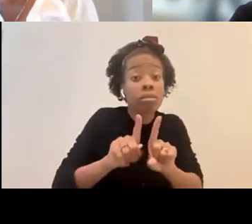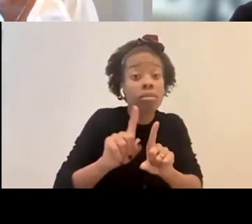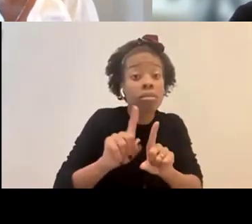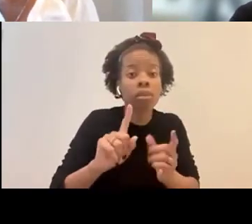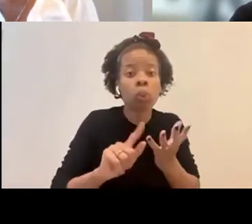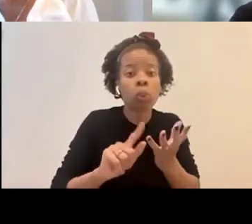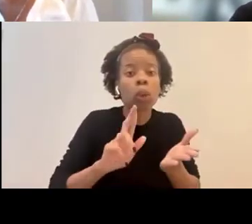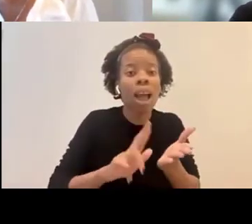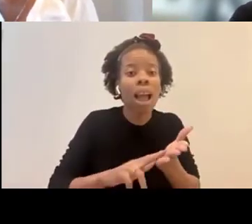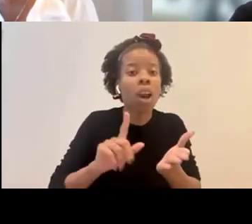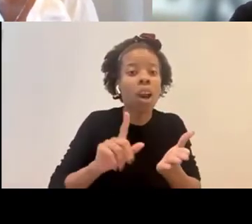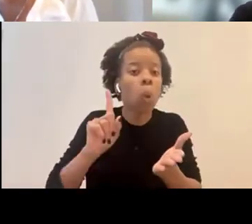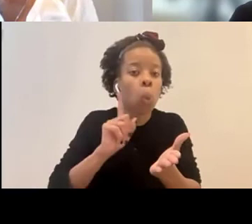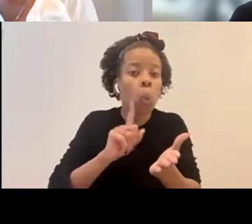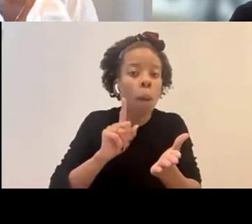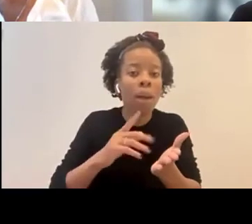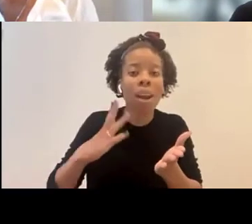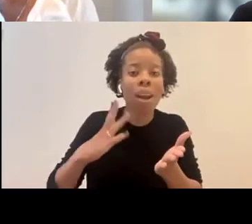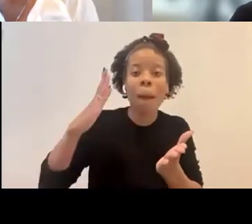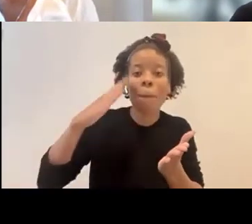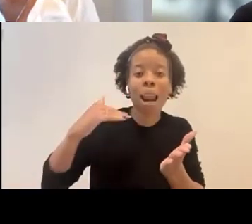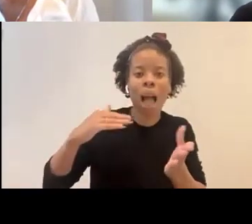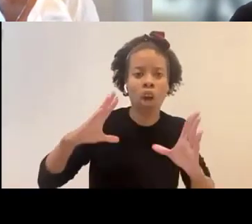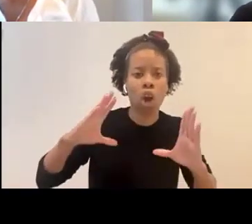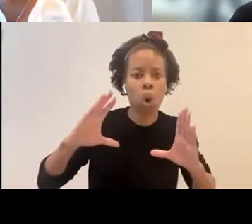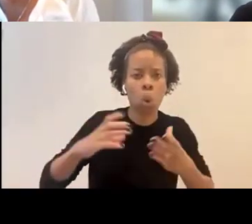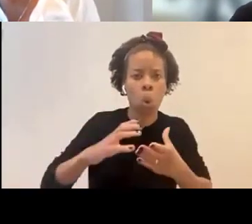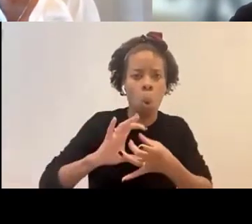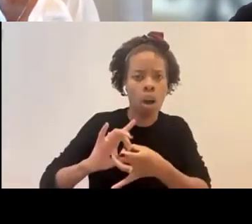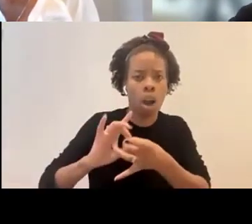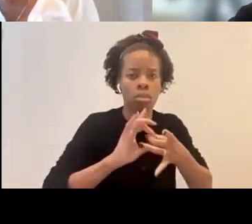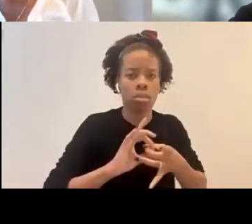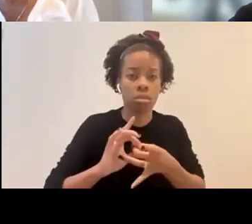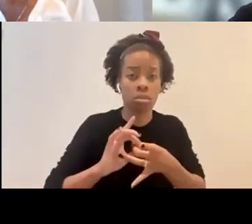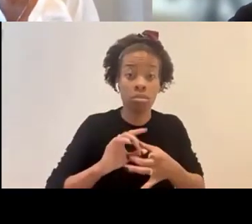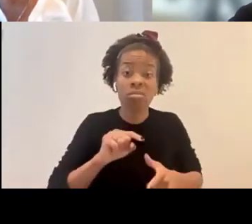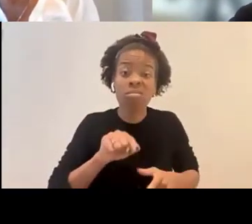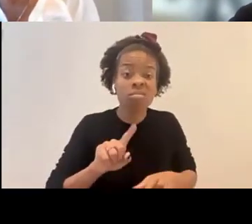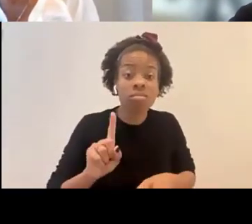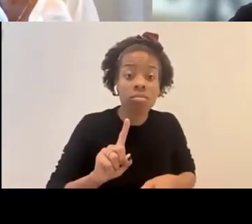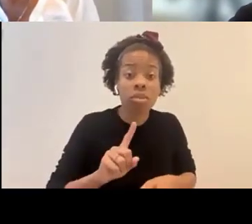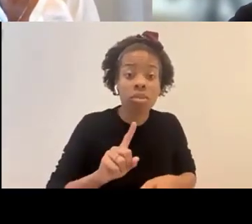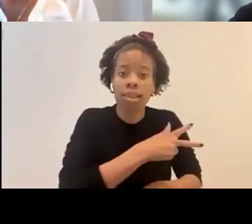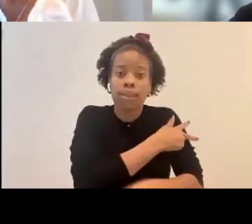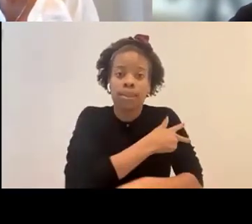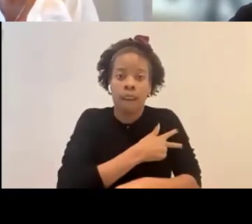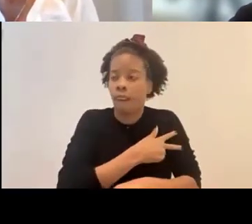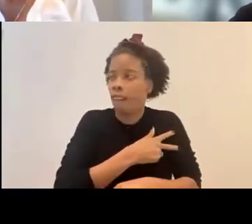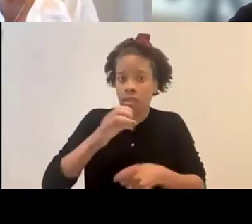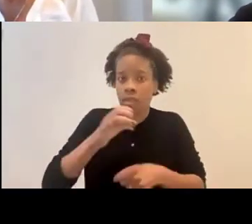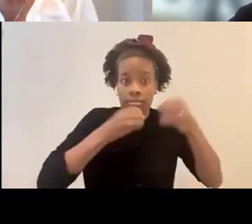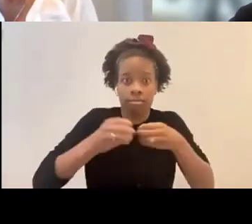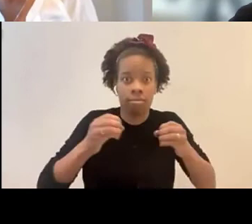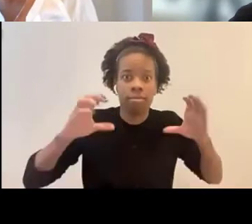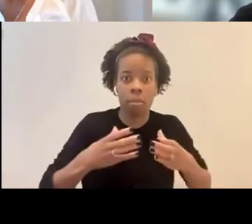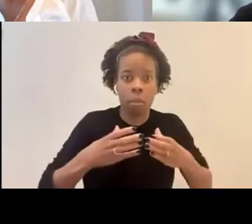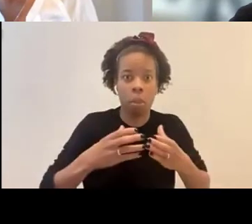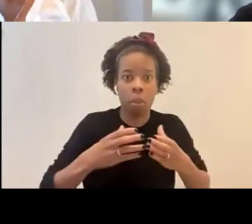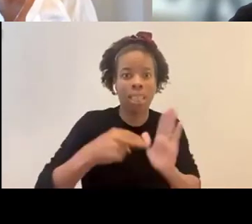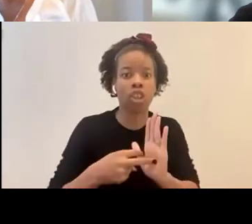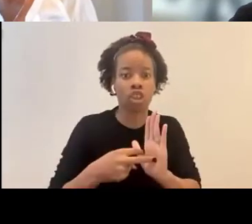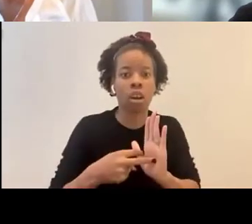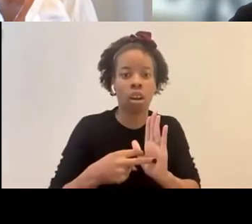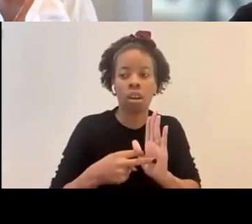Women Black Caucus, a very active staff organization that plays a very strong